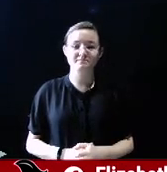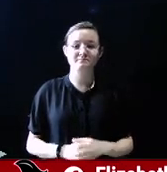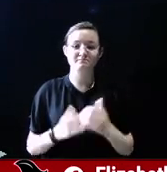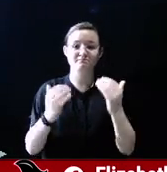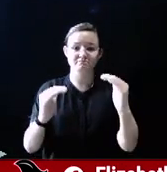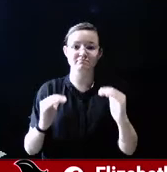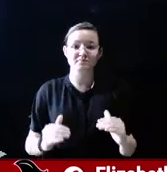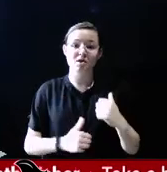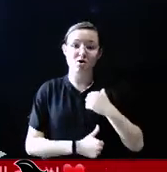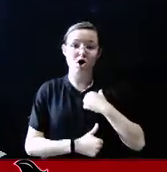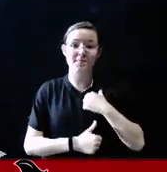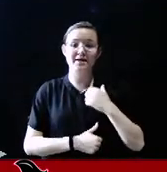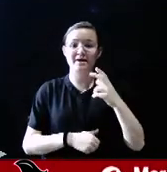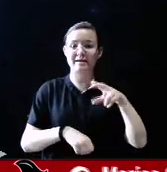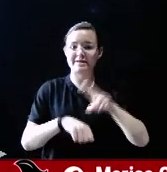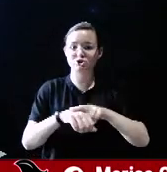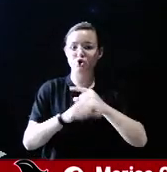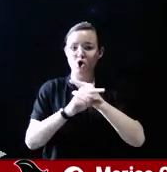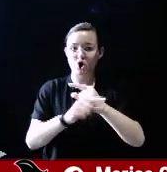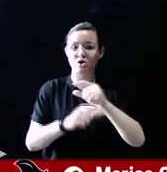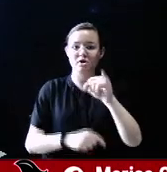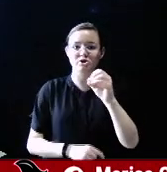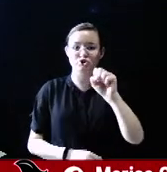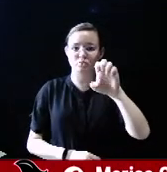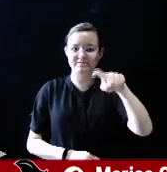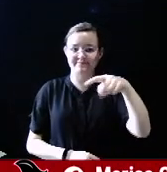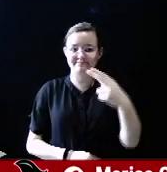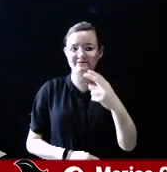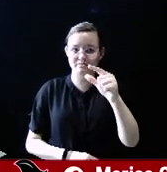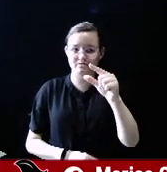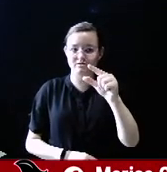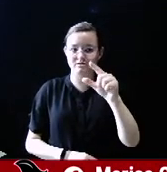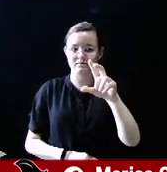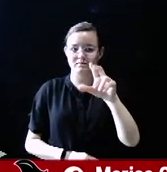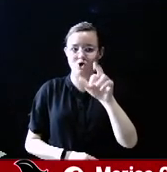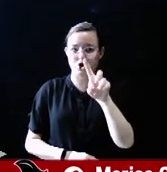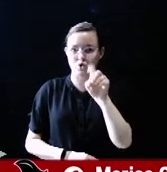Enlisting in the Army National Guard, Joseph Gallardo.